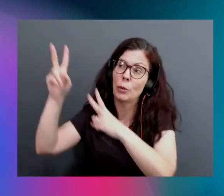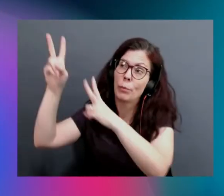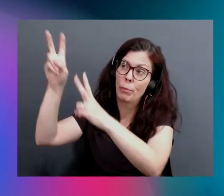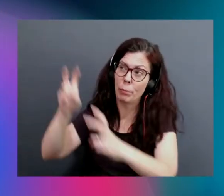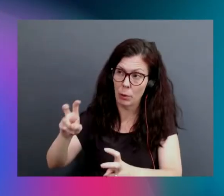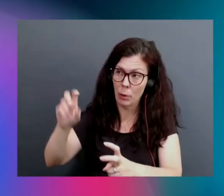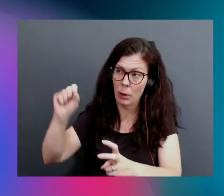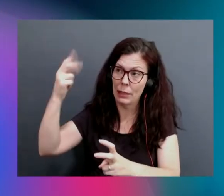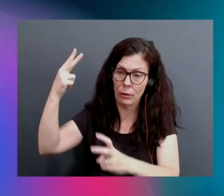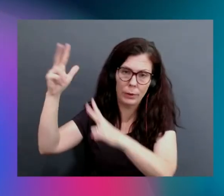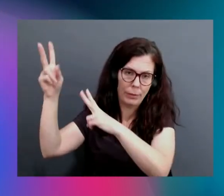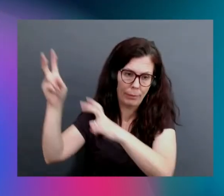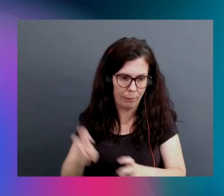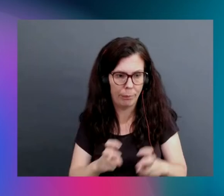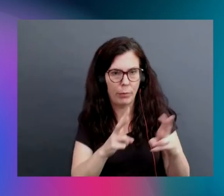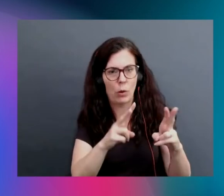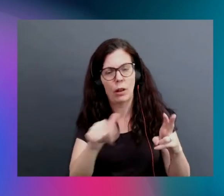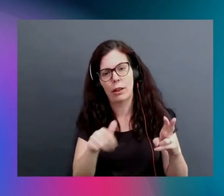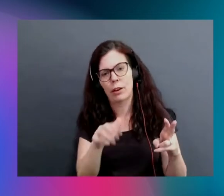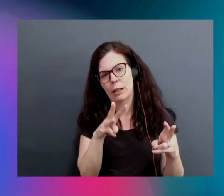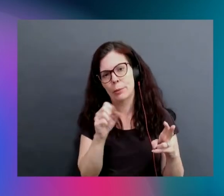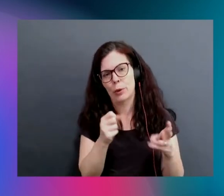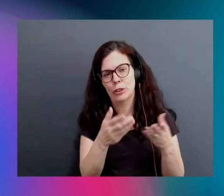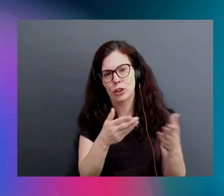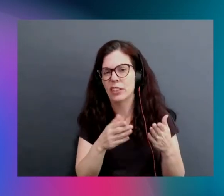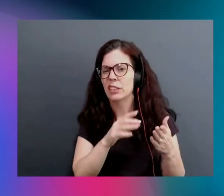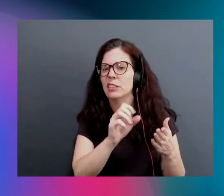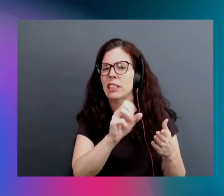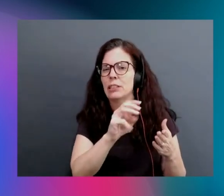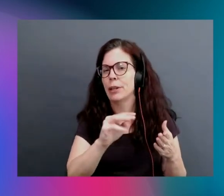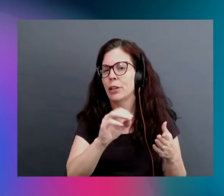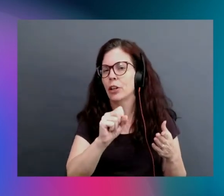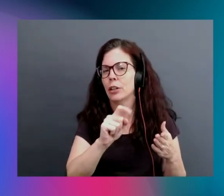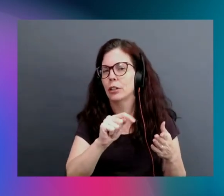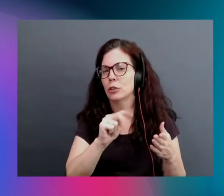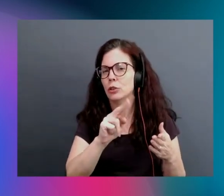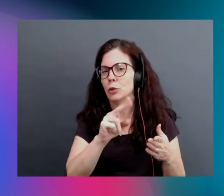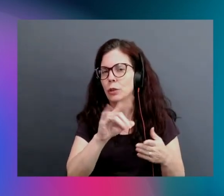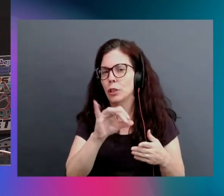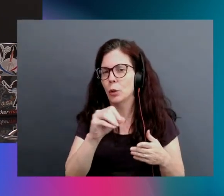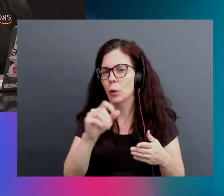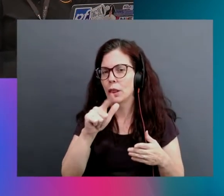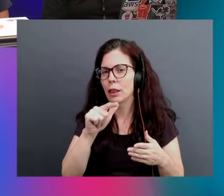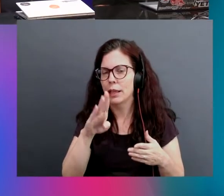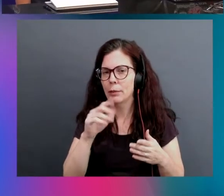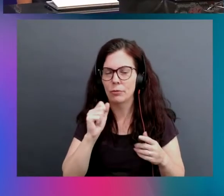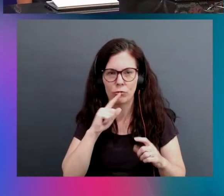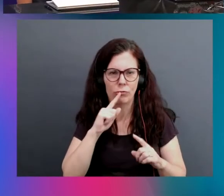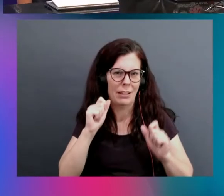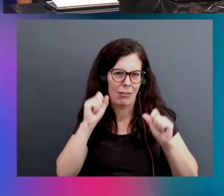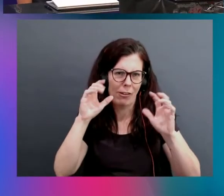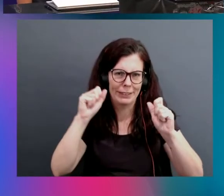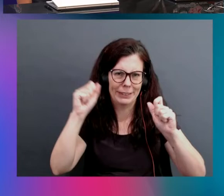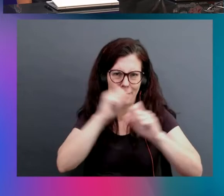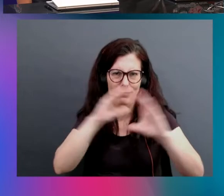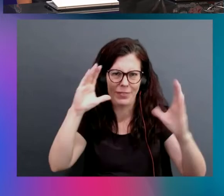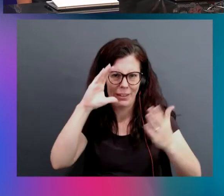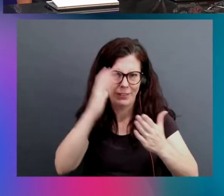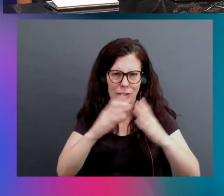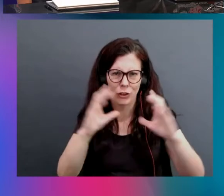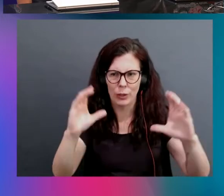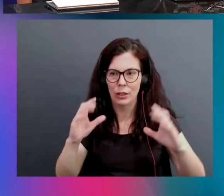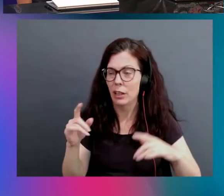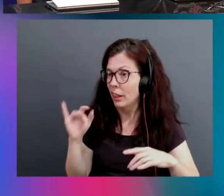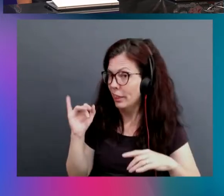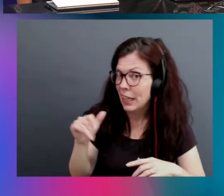into another AWS service, SageMaker Studio Lab, to do this really awesome visualization. And this is all live data. I mean,